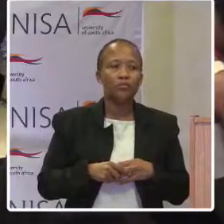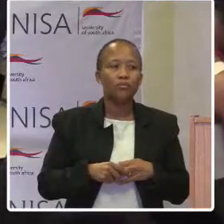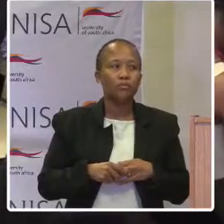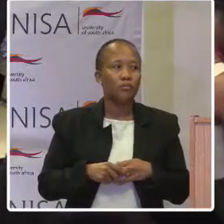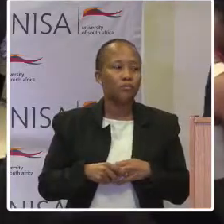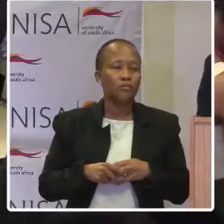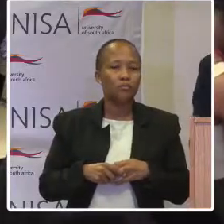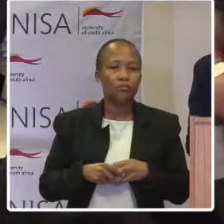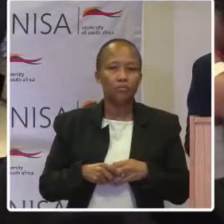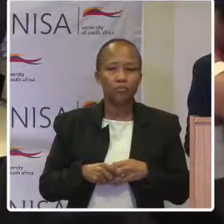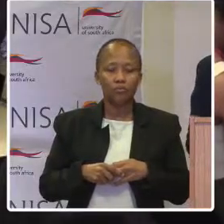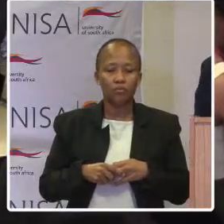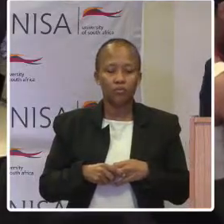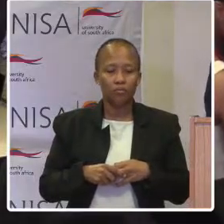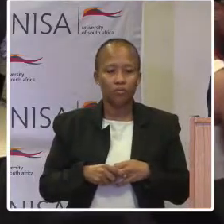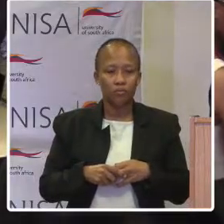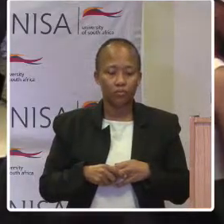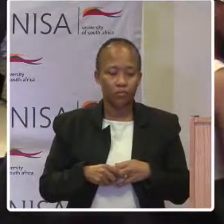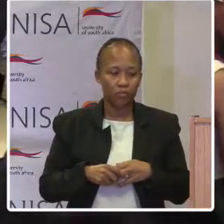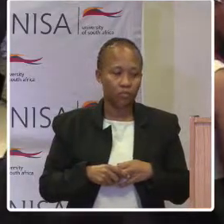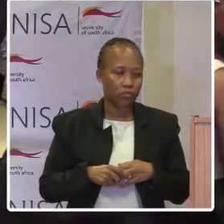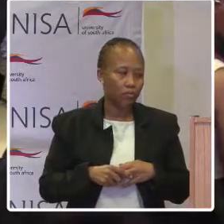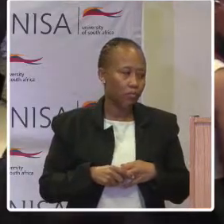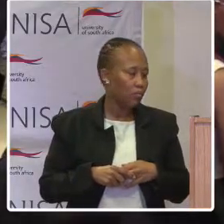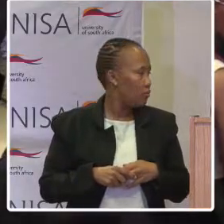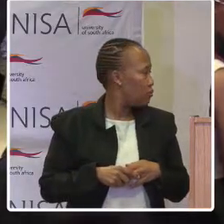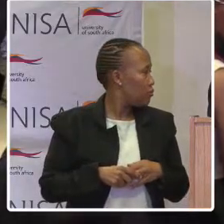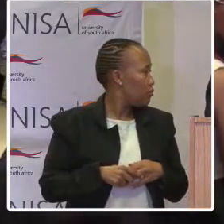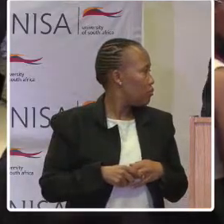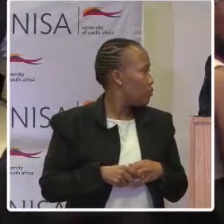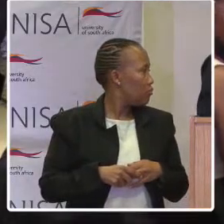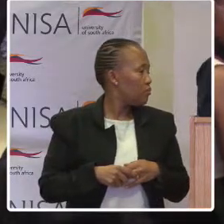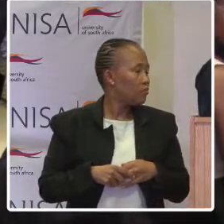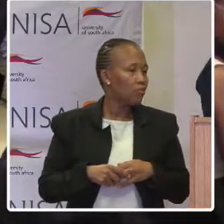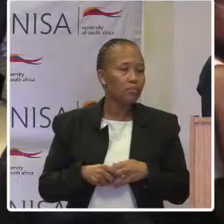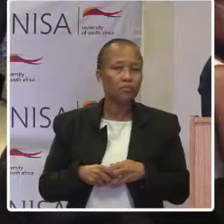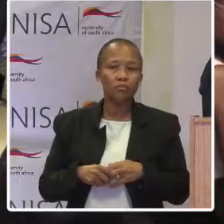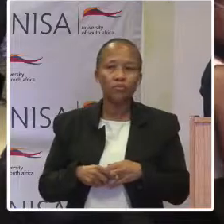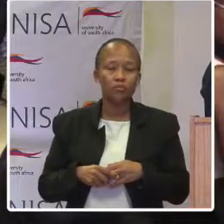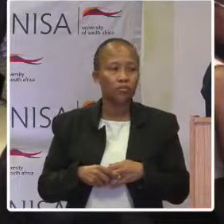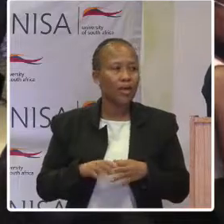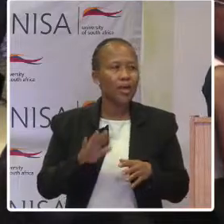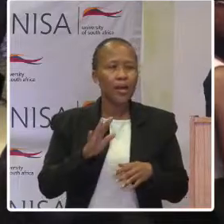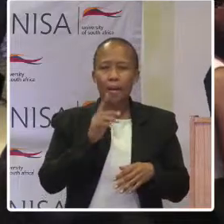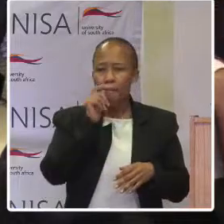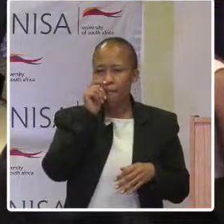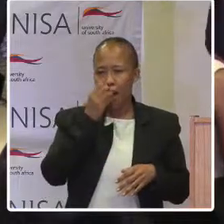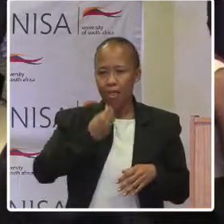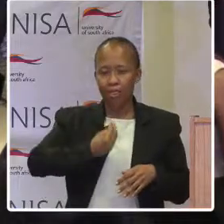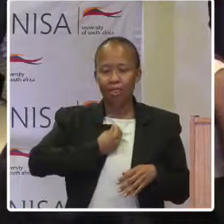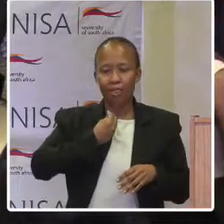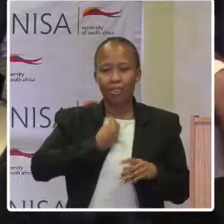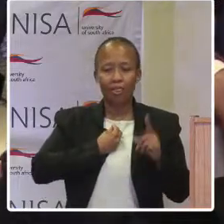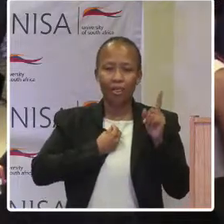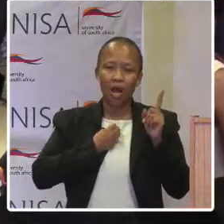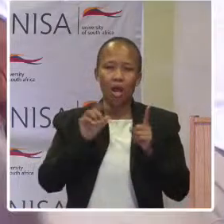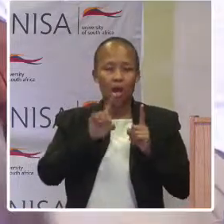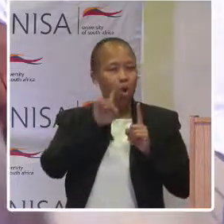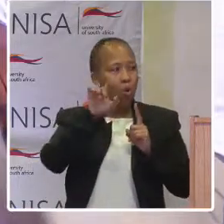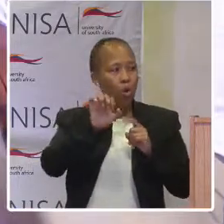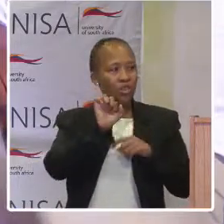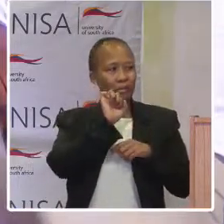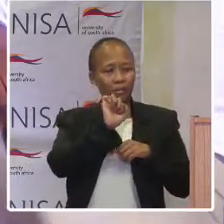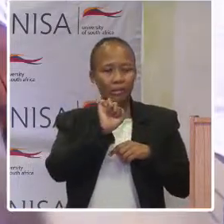So there was a question there, I didn't capture it correctly, from the young gentleman there. At the back. Yes, at the